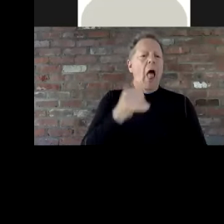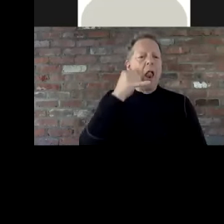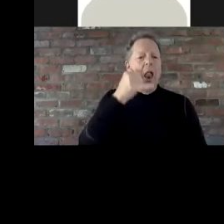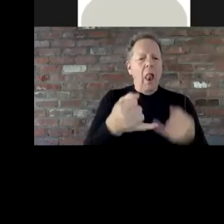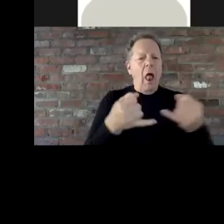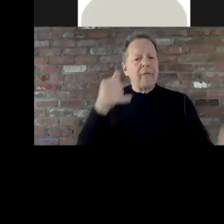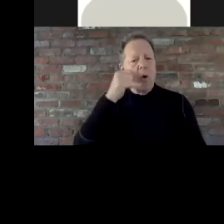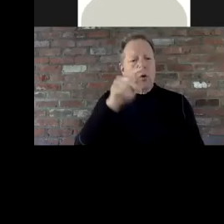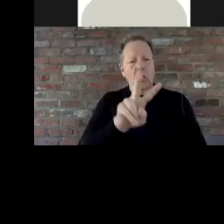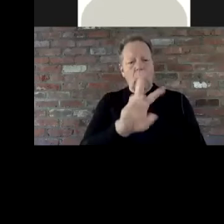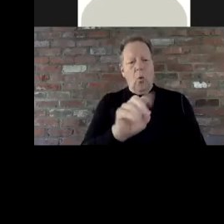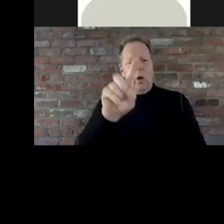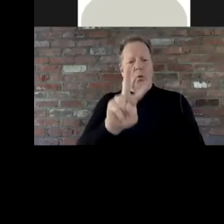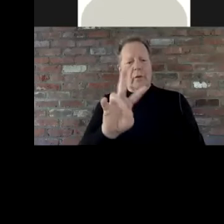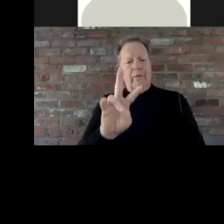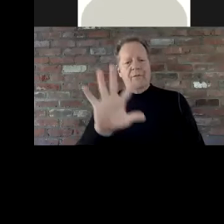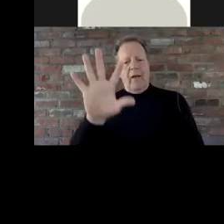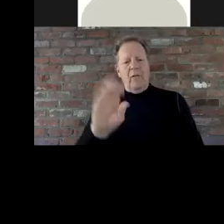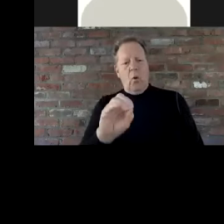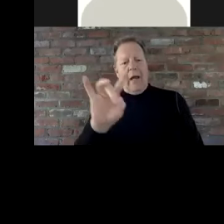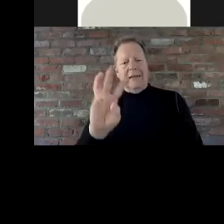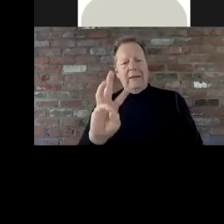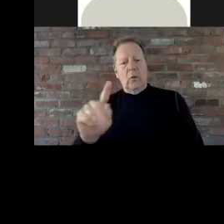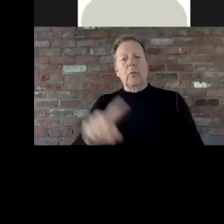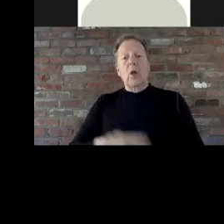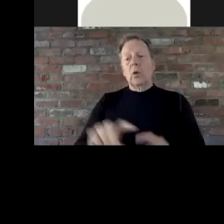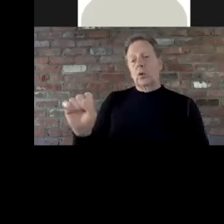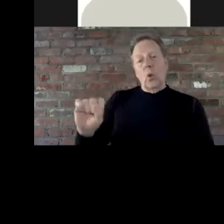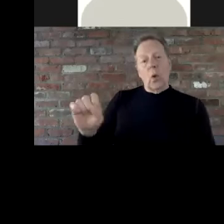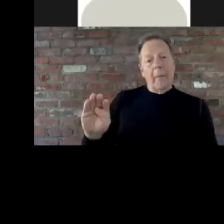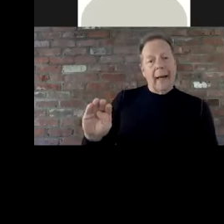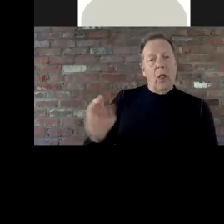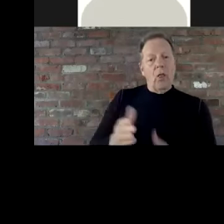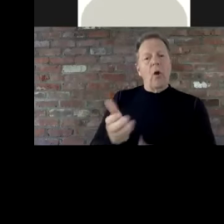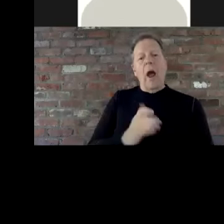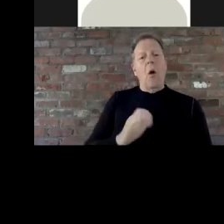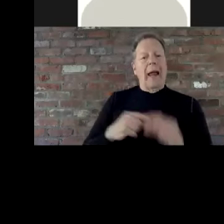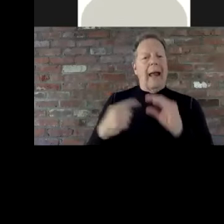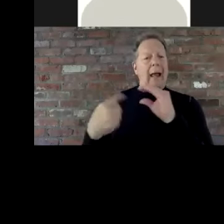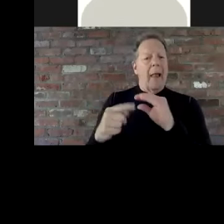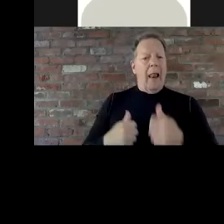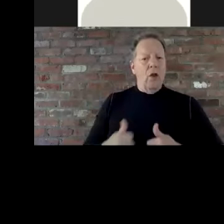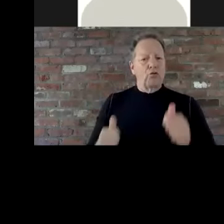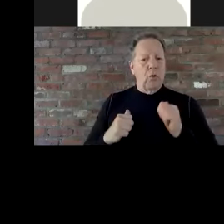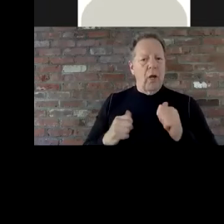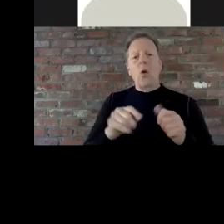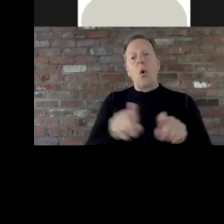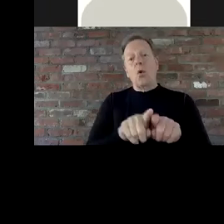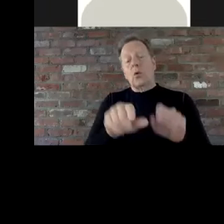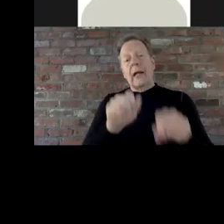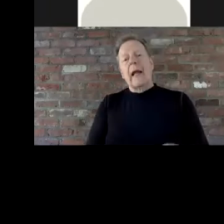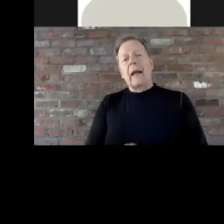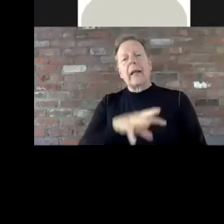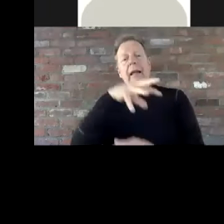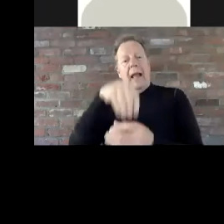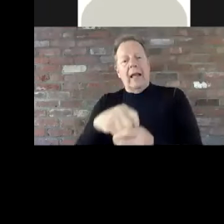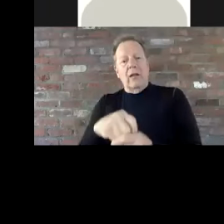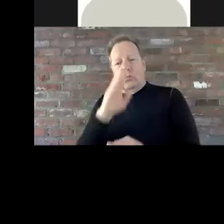on the screen, social media, through our email address, and you can also engage